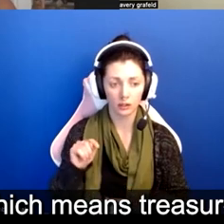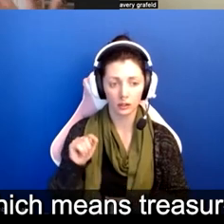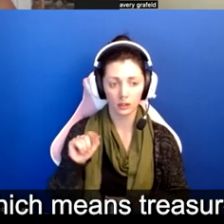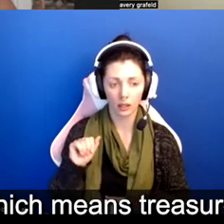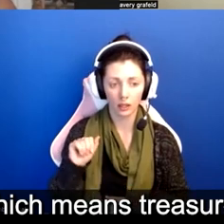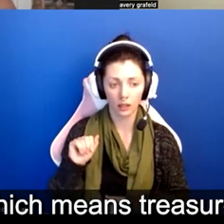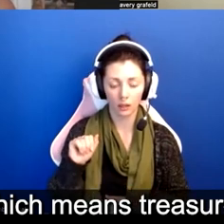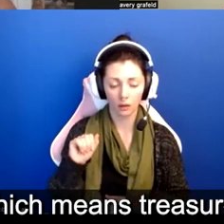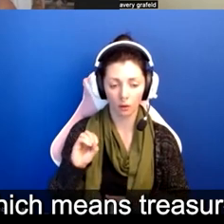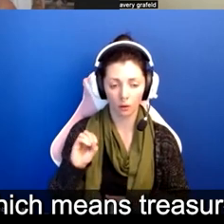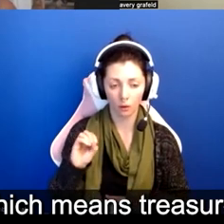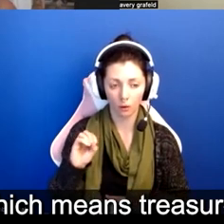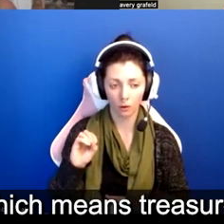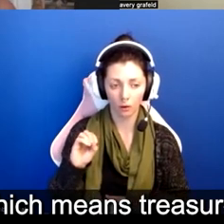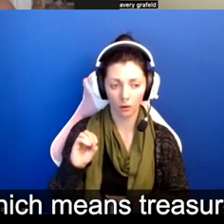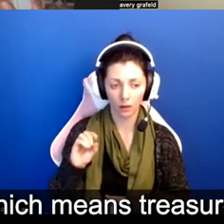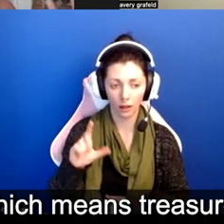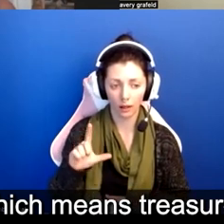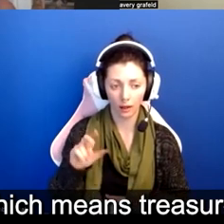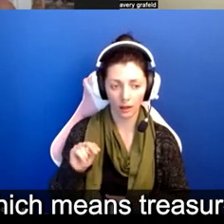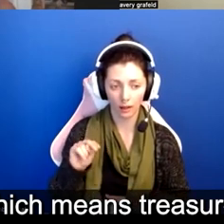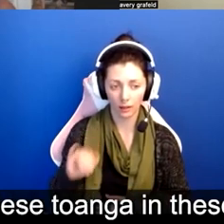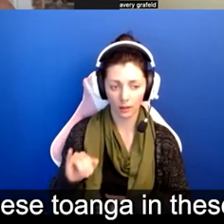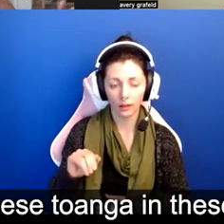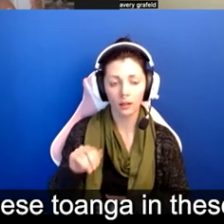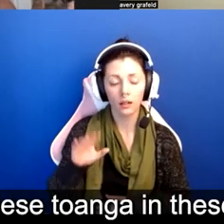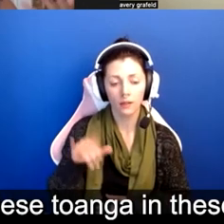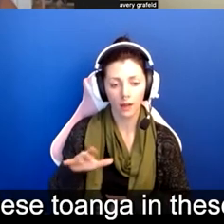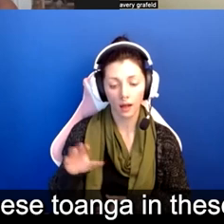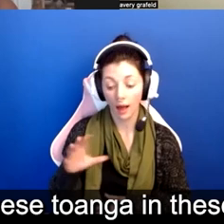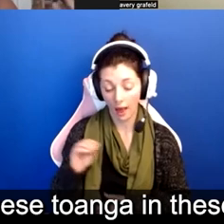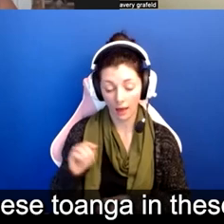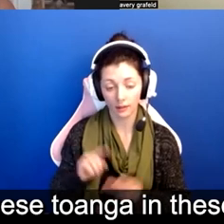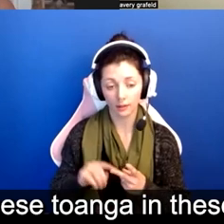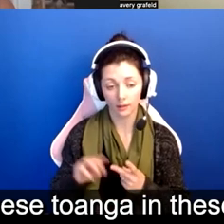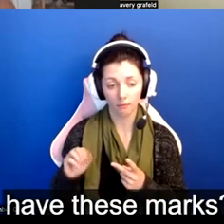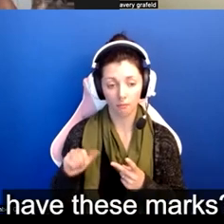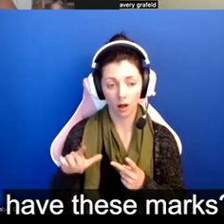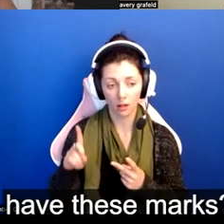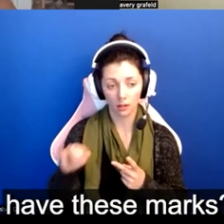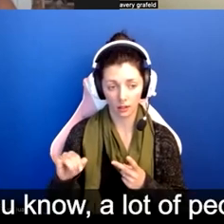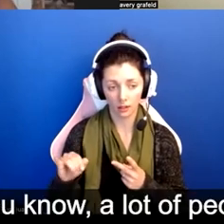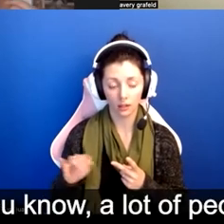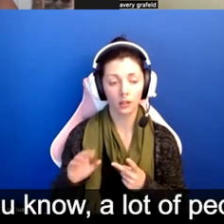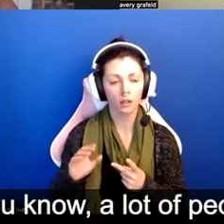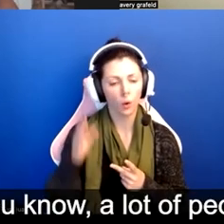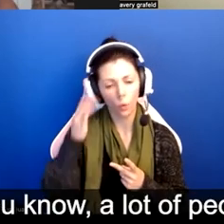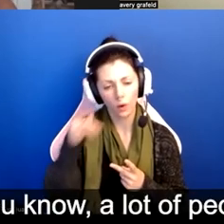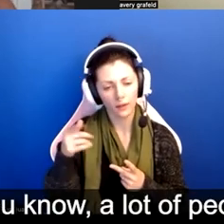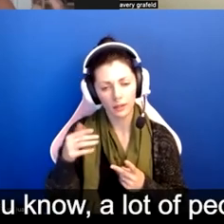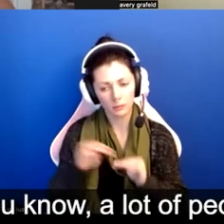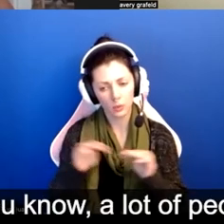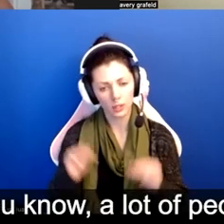Taonga, which means treasure in Māori, why do these taonga in these museums have these marks? You know, a lot